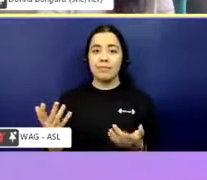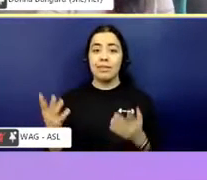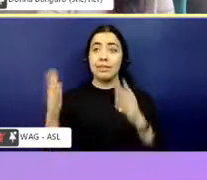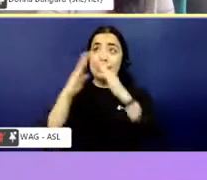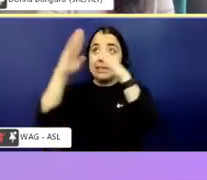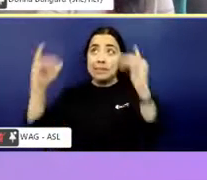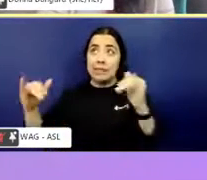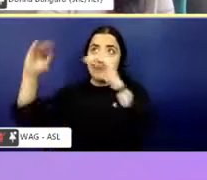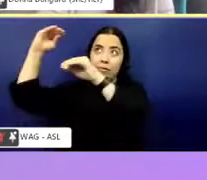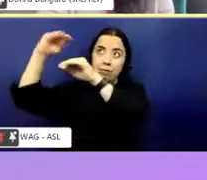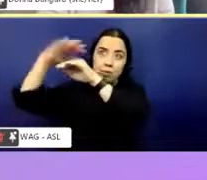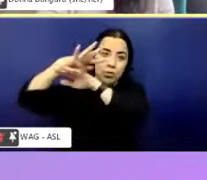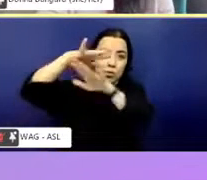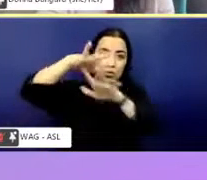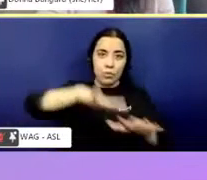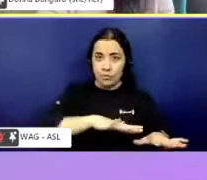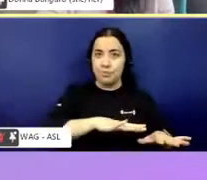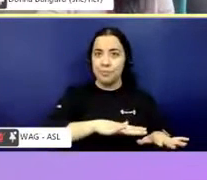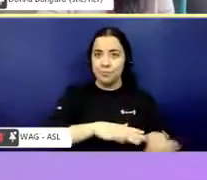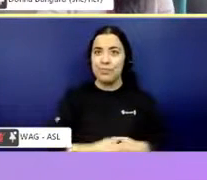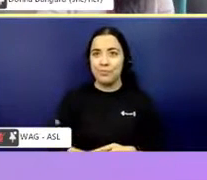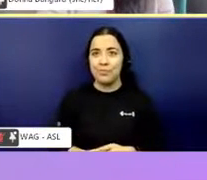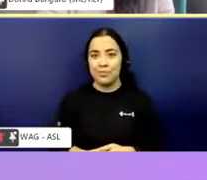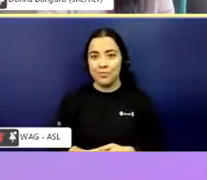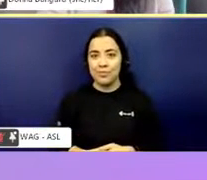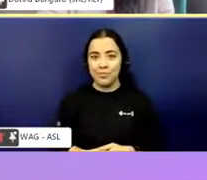Systematic impact.